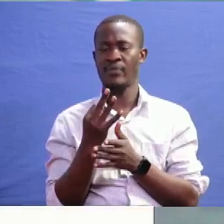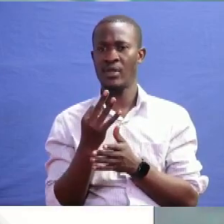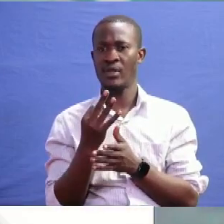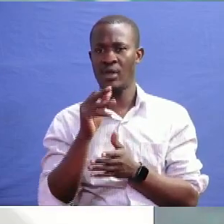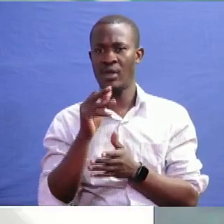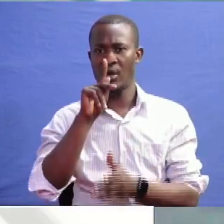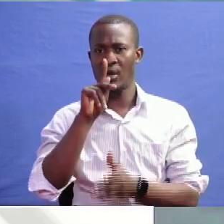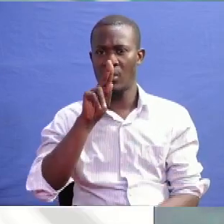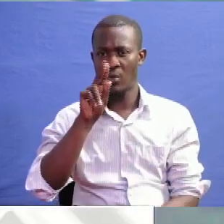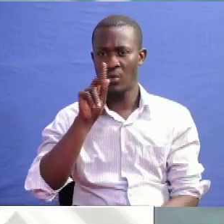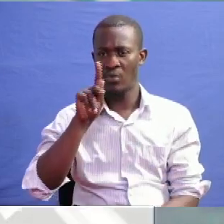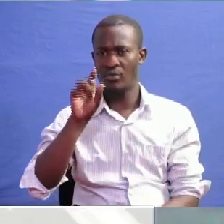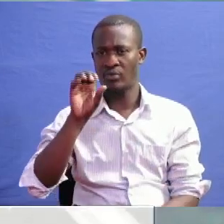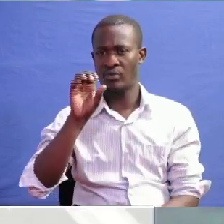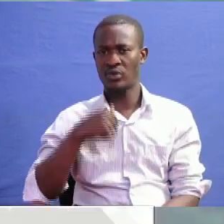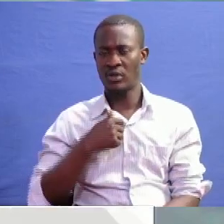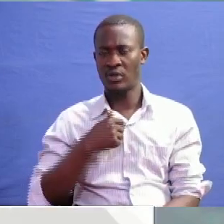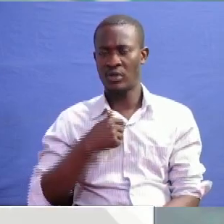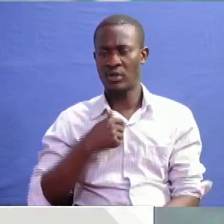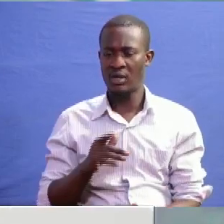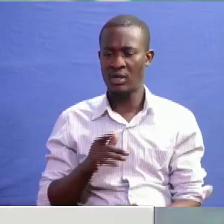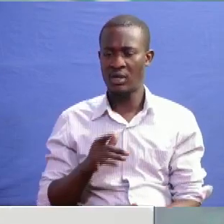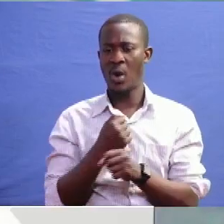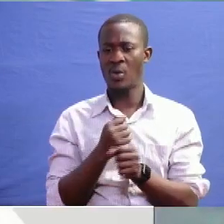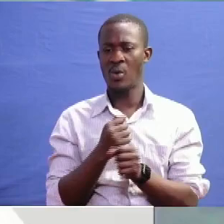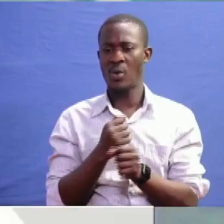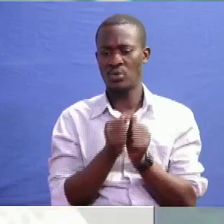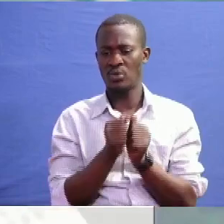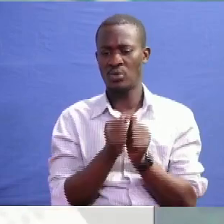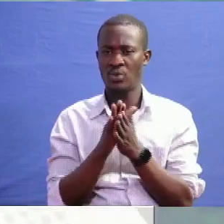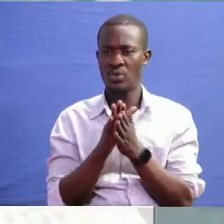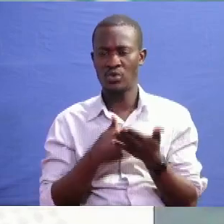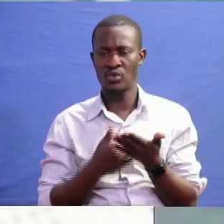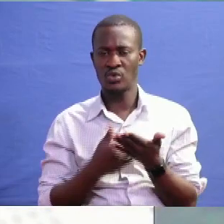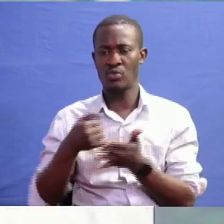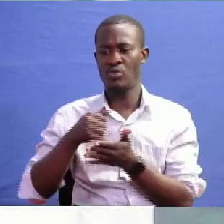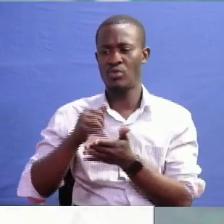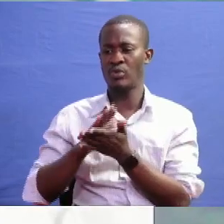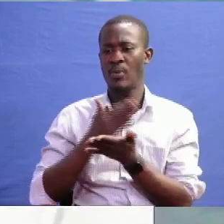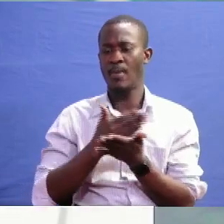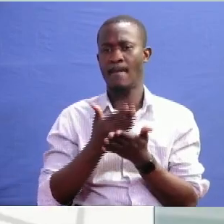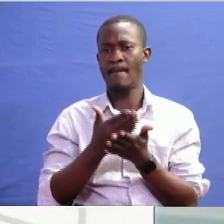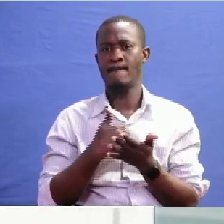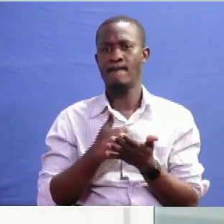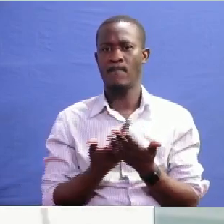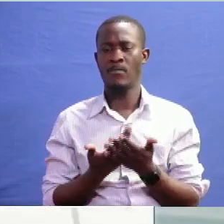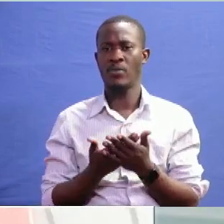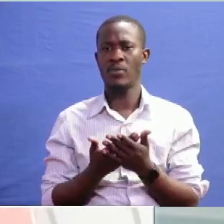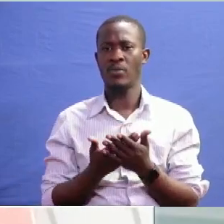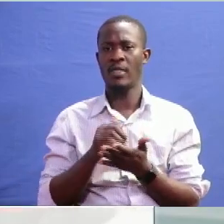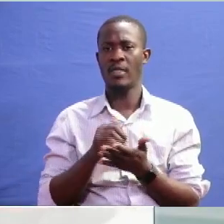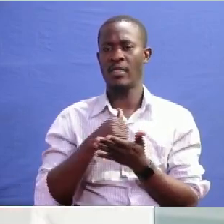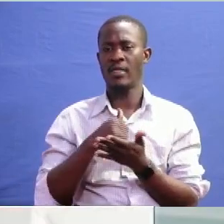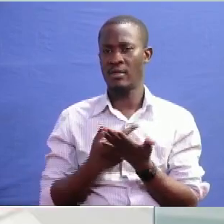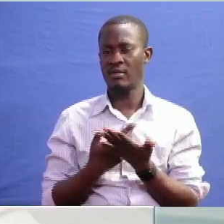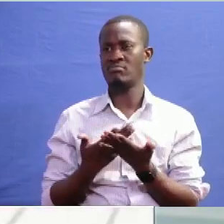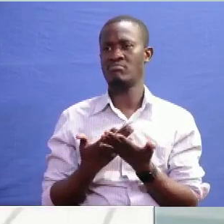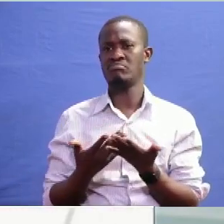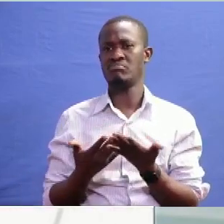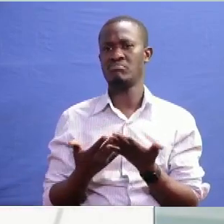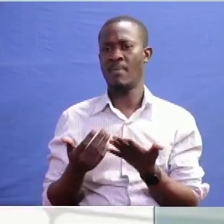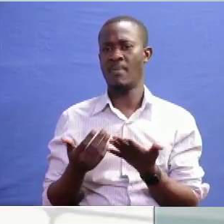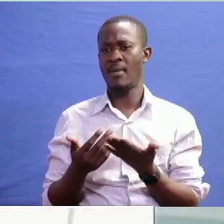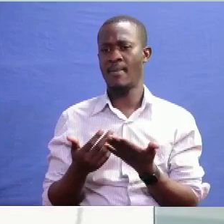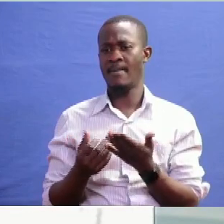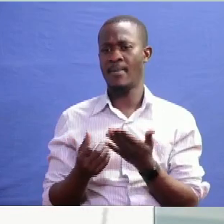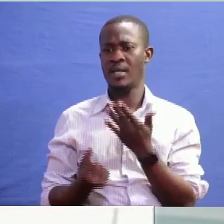COOPs and the UF and ourselves are working together to implement this program so that we coordinate. Will that not, hike the